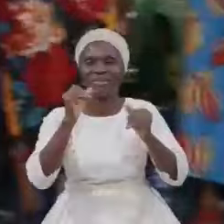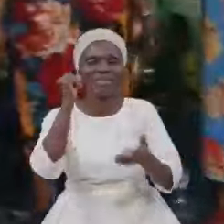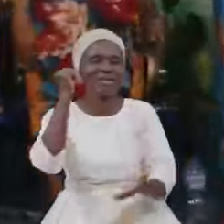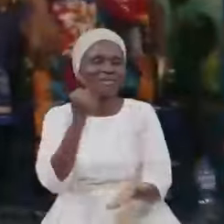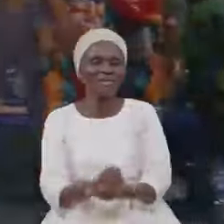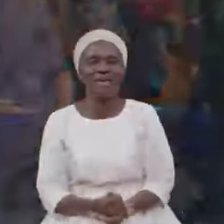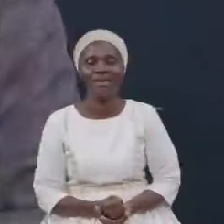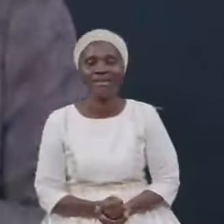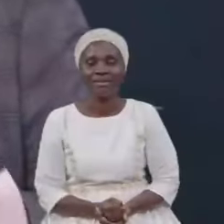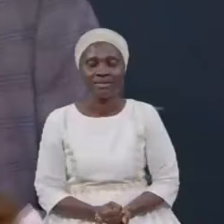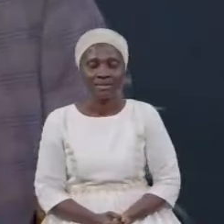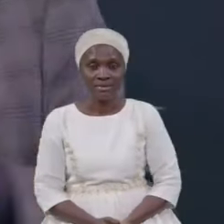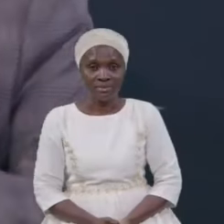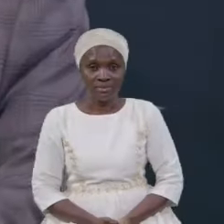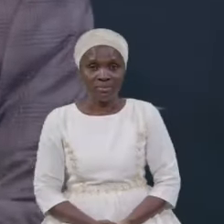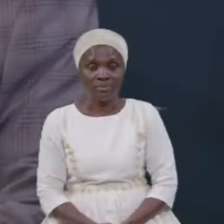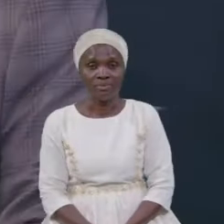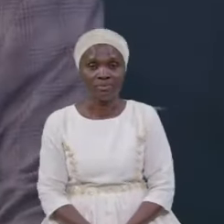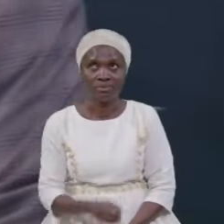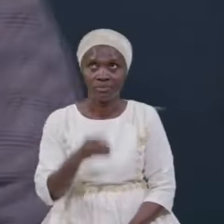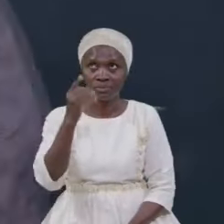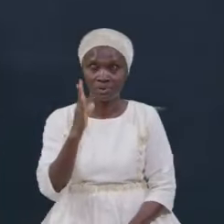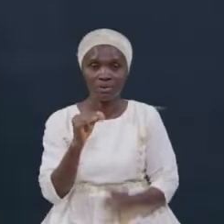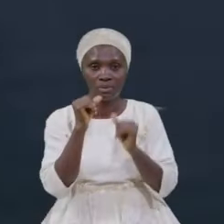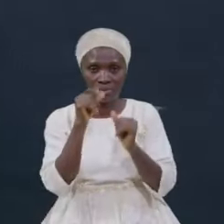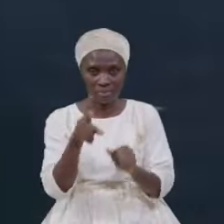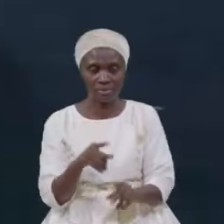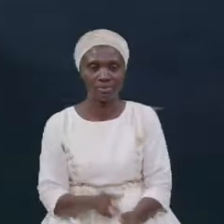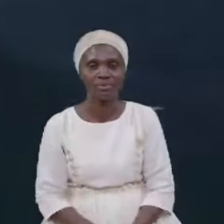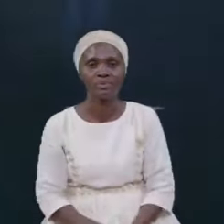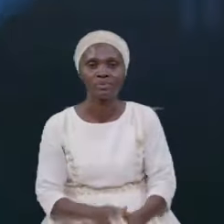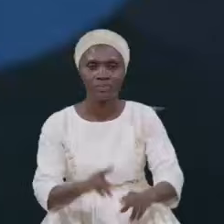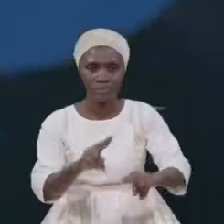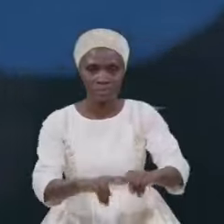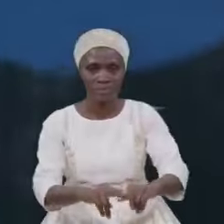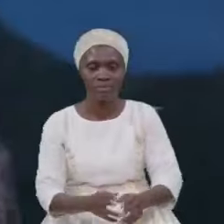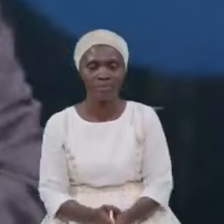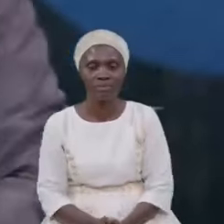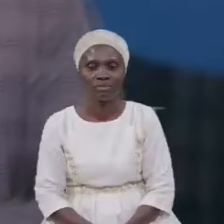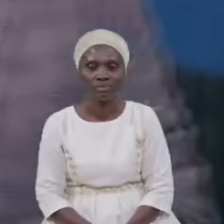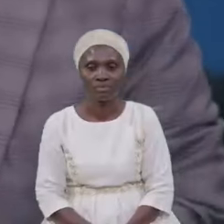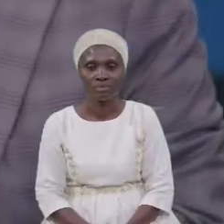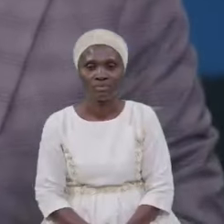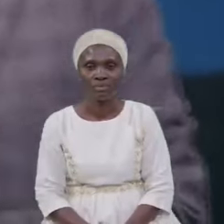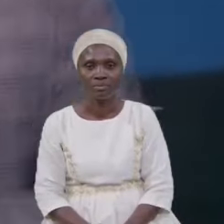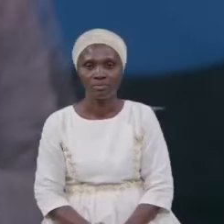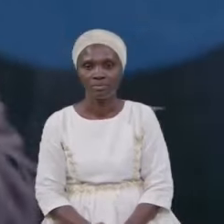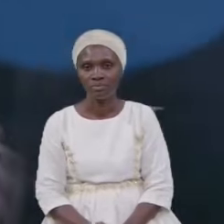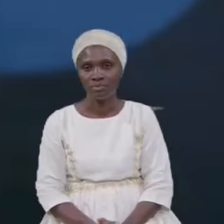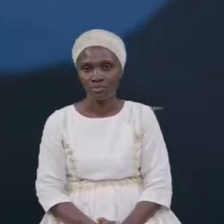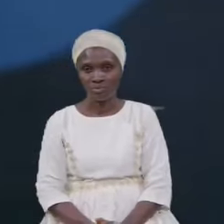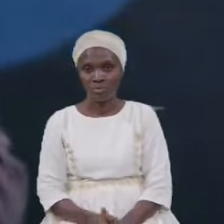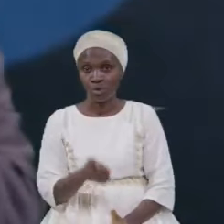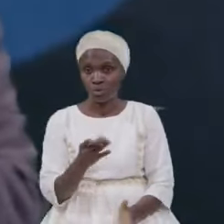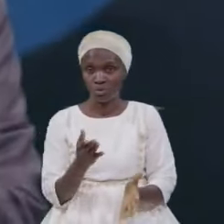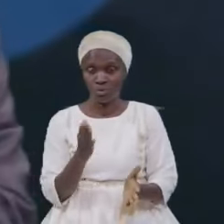God bless you. You can sit down. You'll have discovered that as we